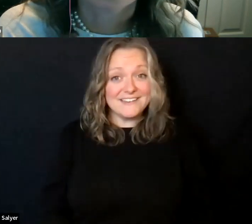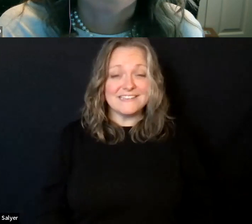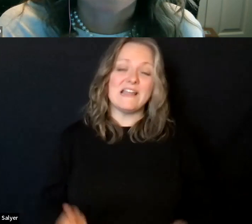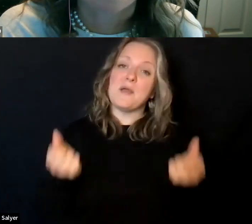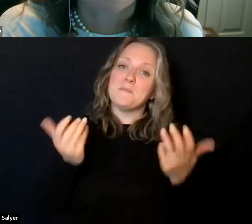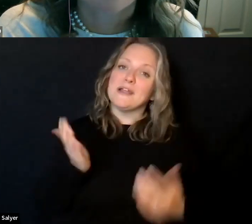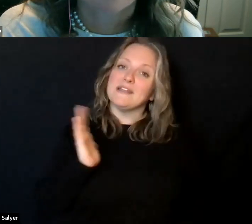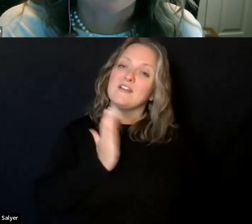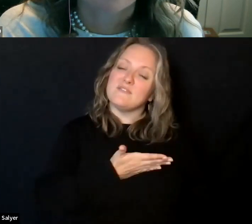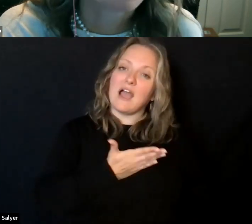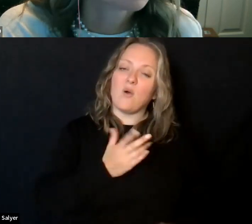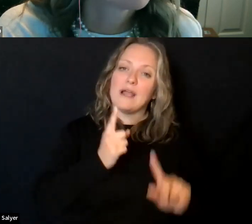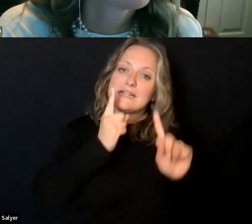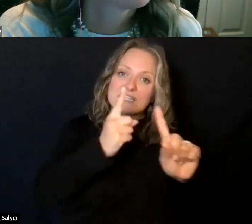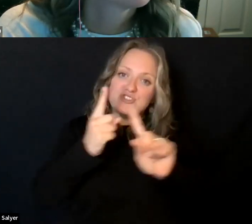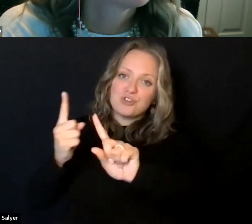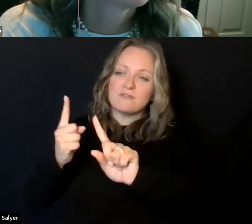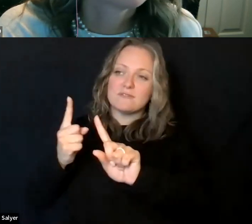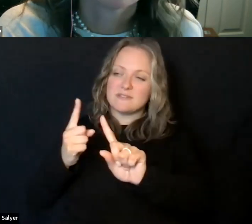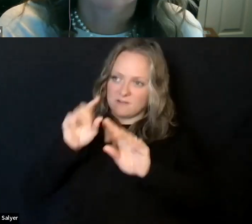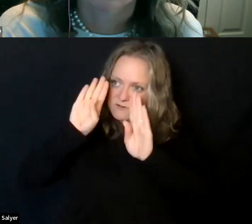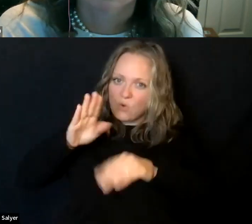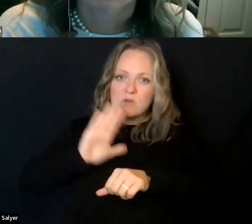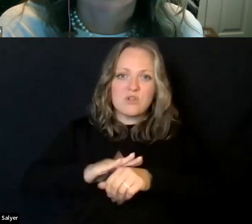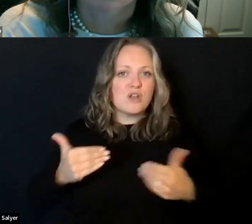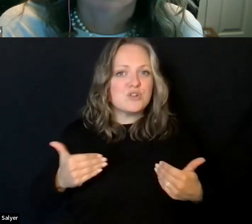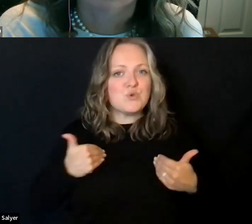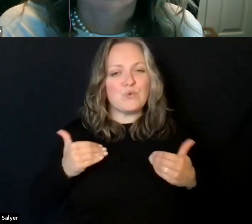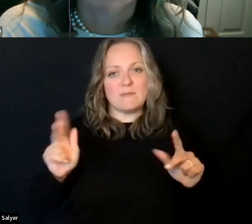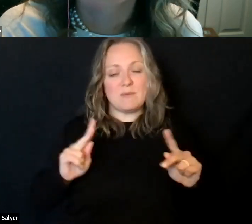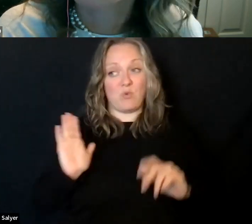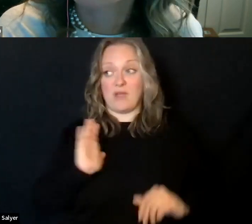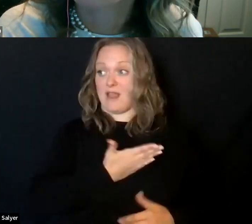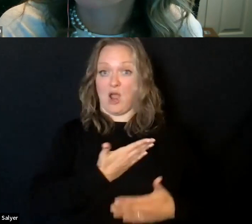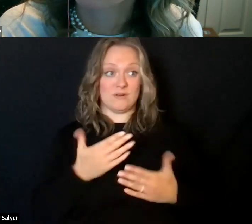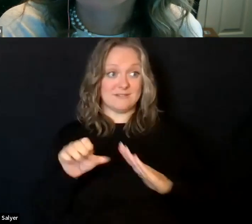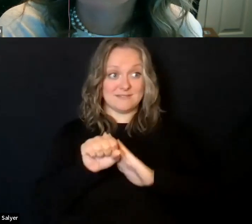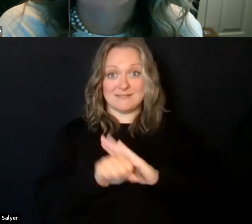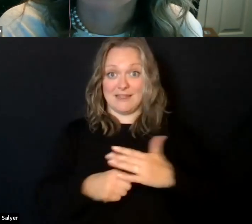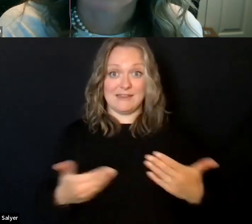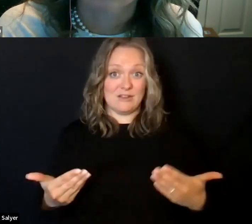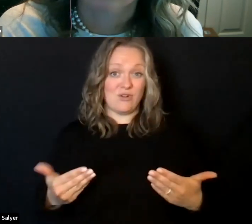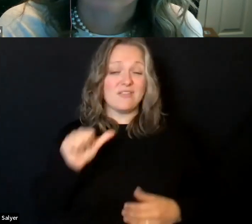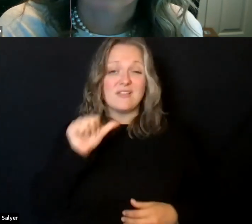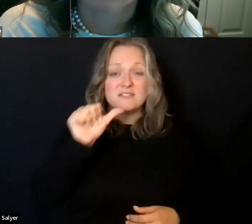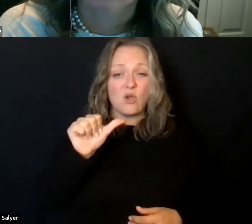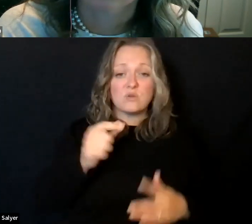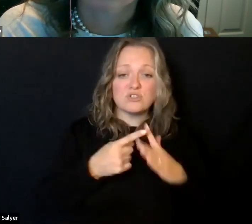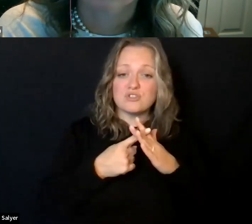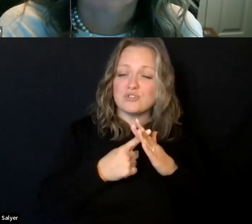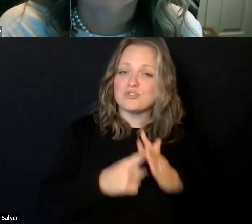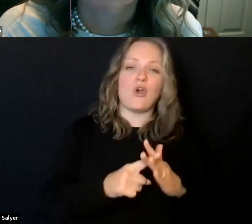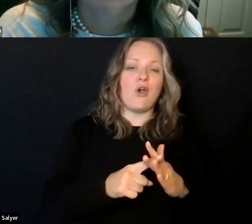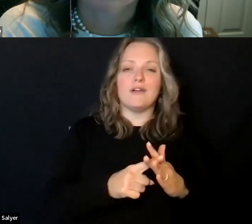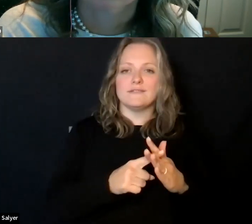our initiatives that are geared towards youth in our state they don't start in the beginning